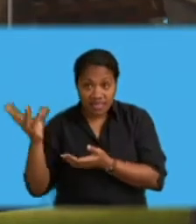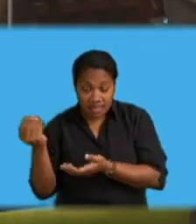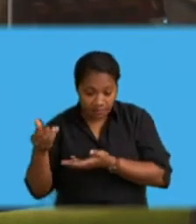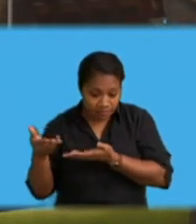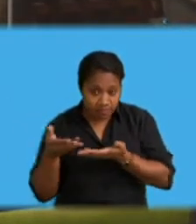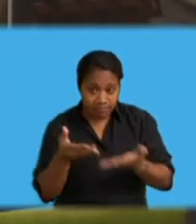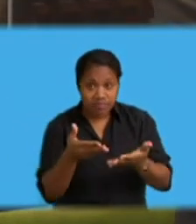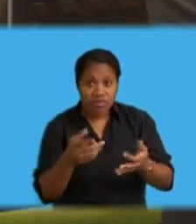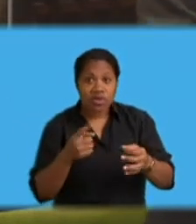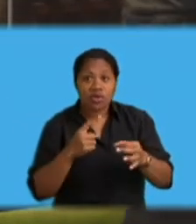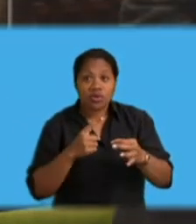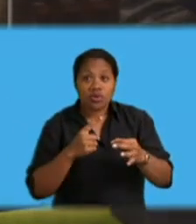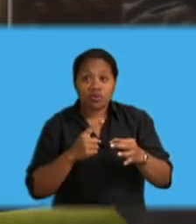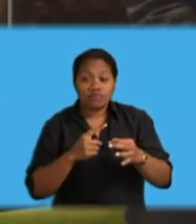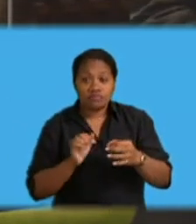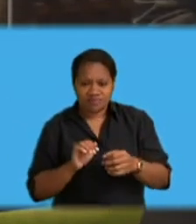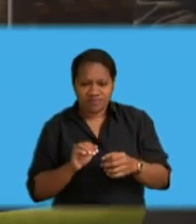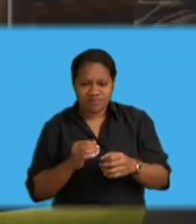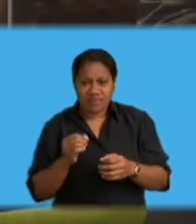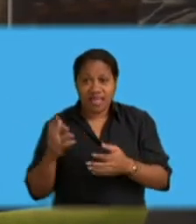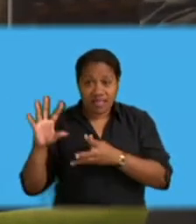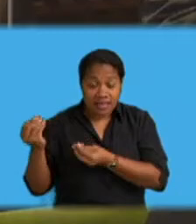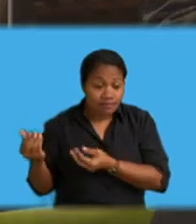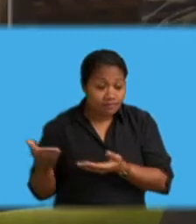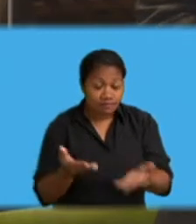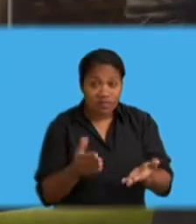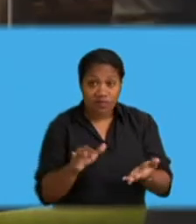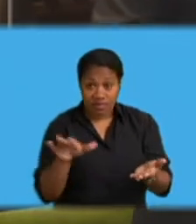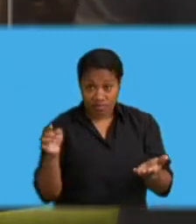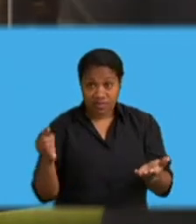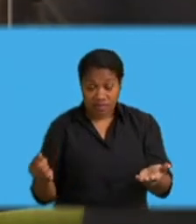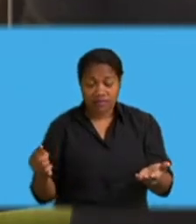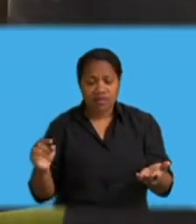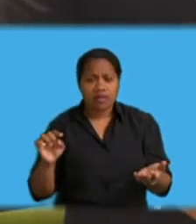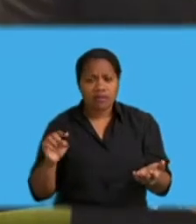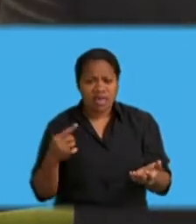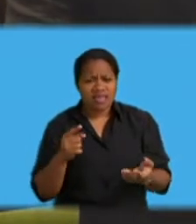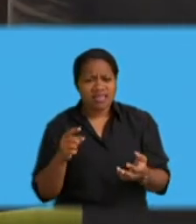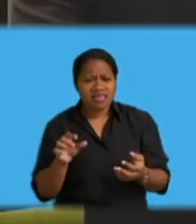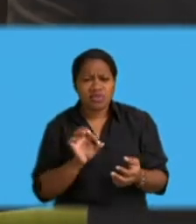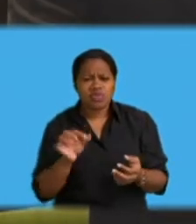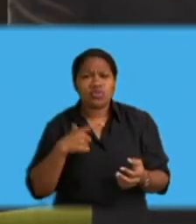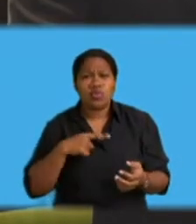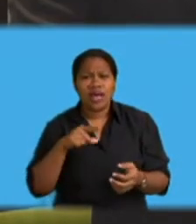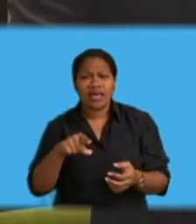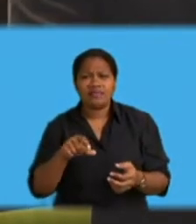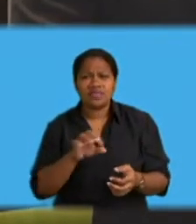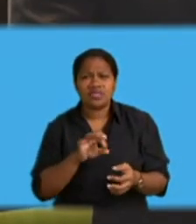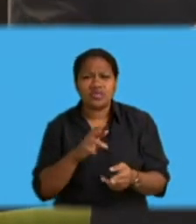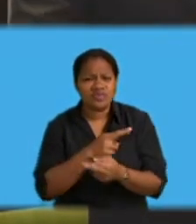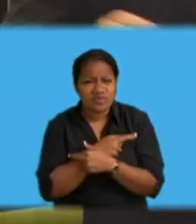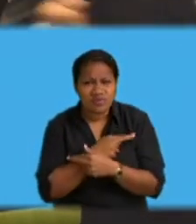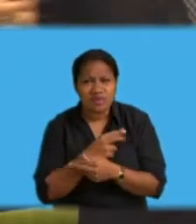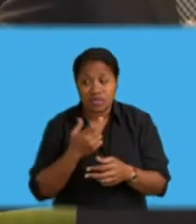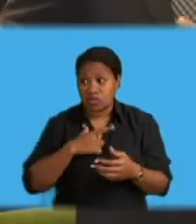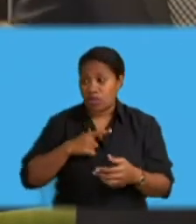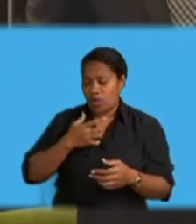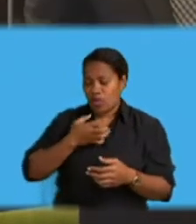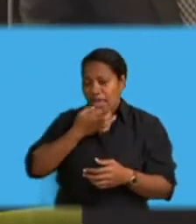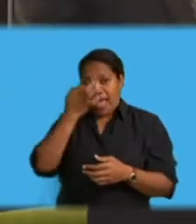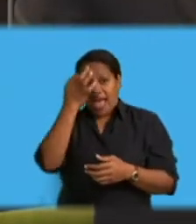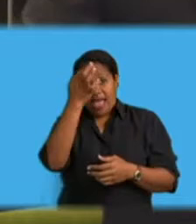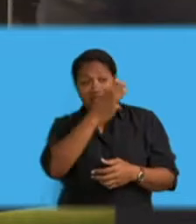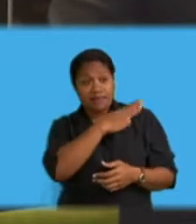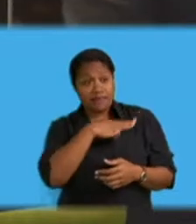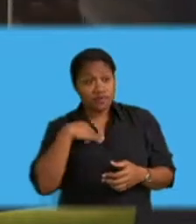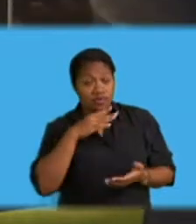lot of questions about that. This is why, in this respect, we have now asked SPC that the Ministry of Education